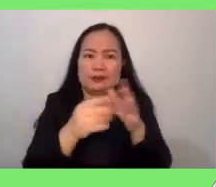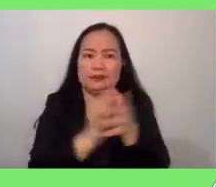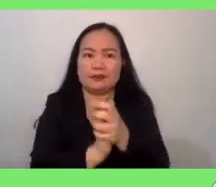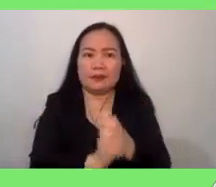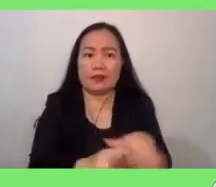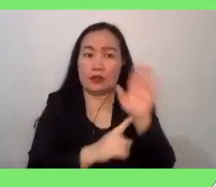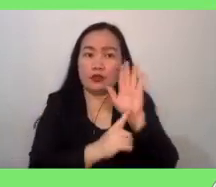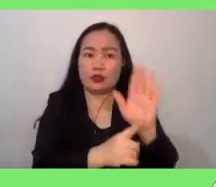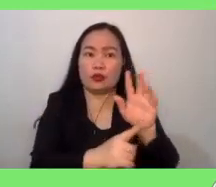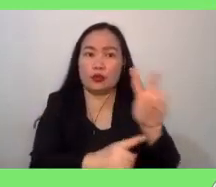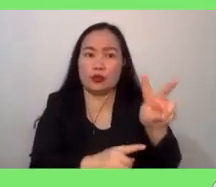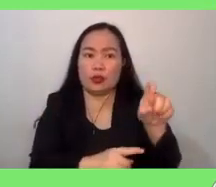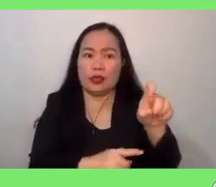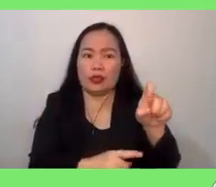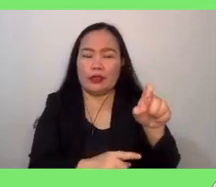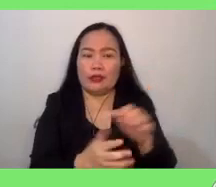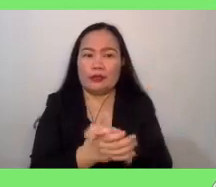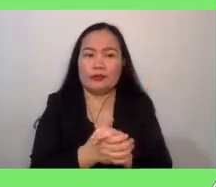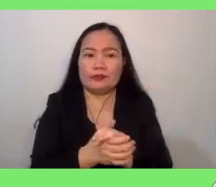ay pareho,